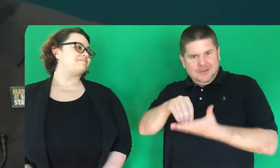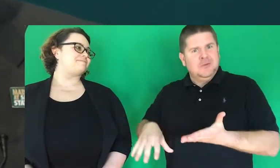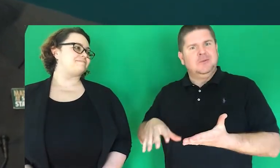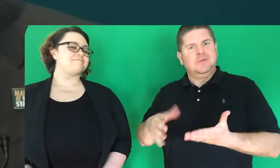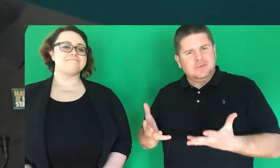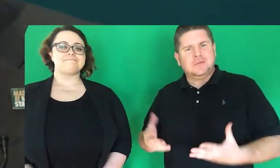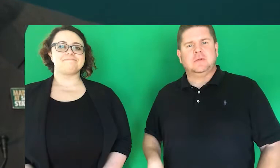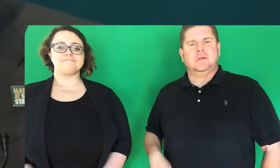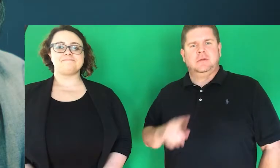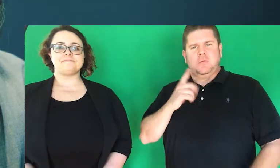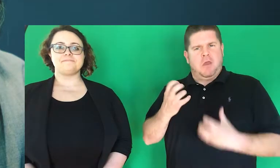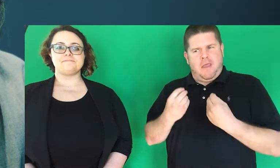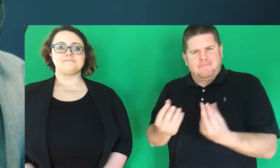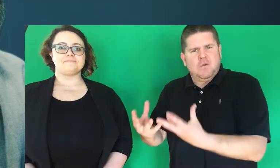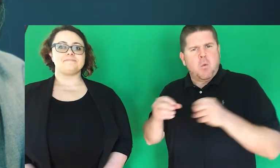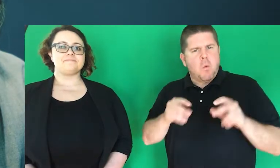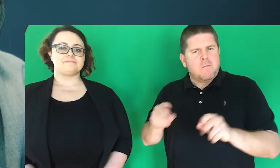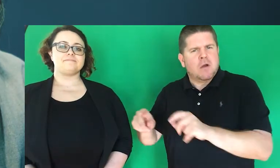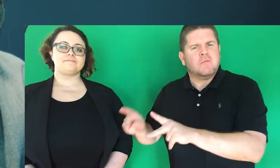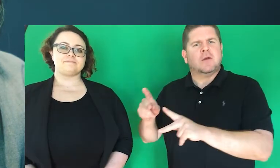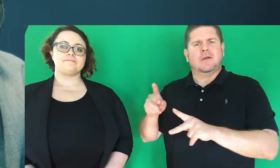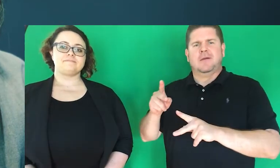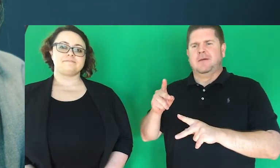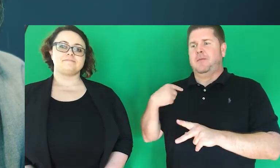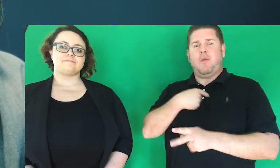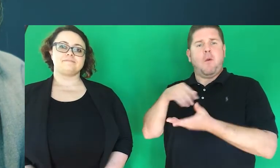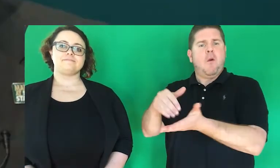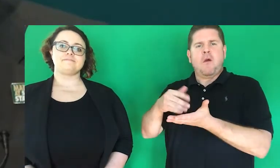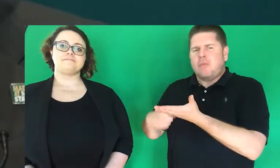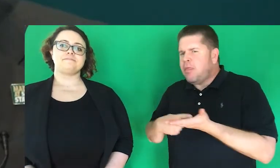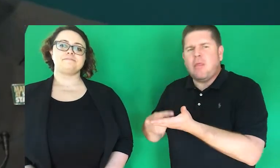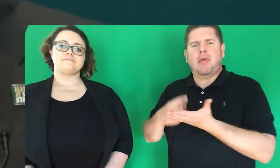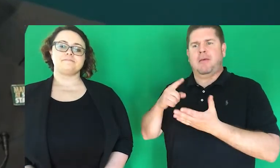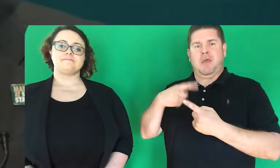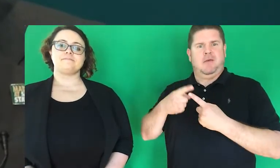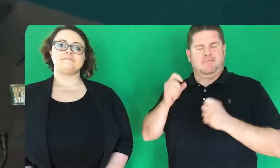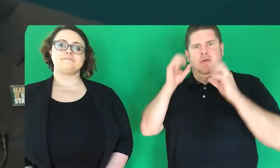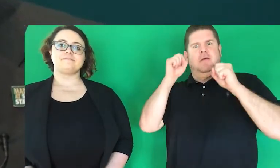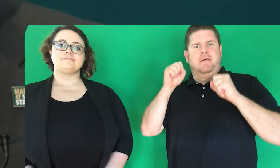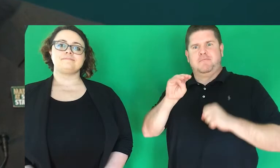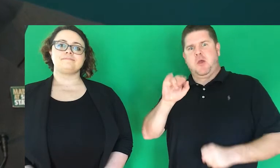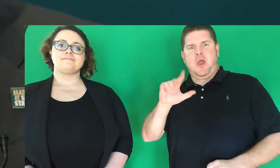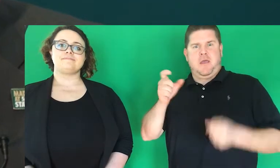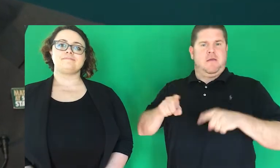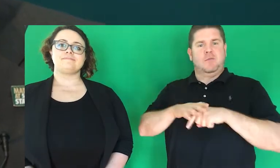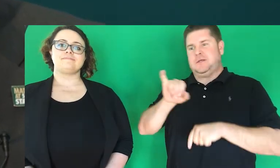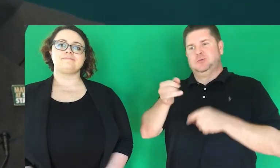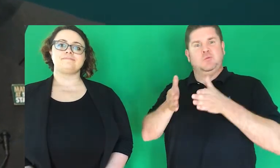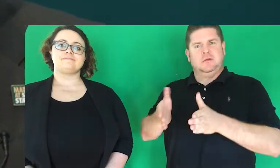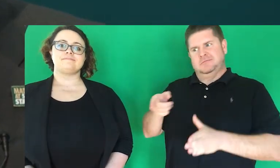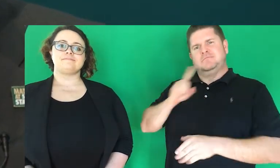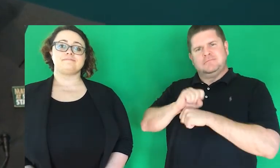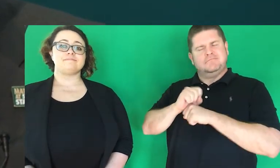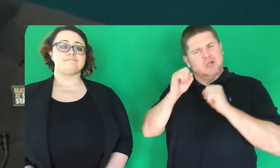is about students. It's about giving opportunities. We often talk about the miracle on J Street,